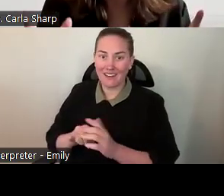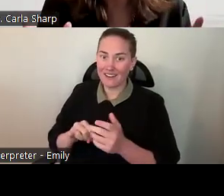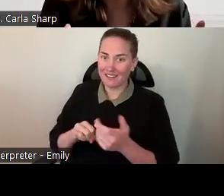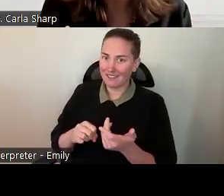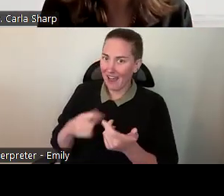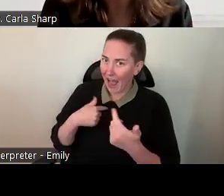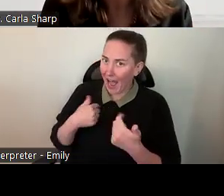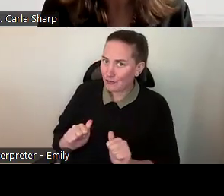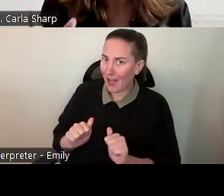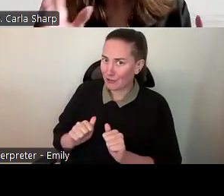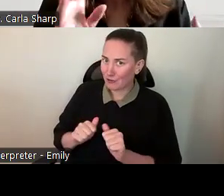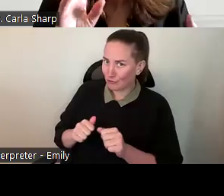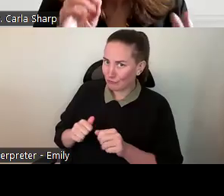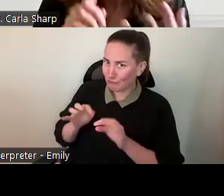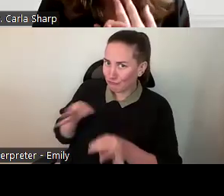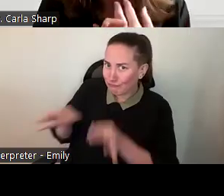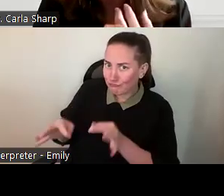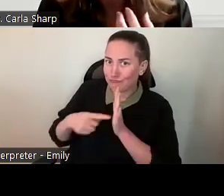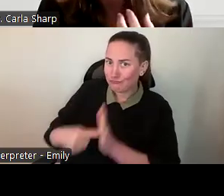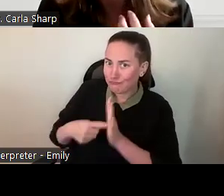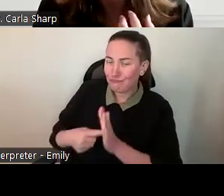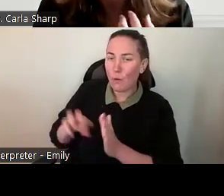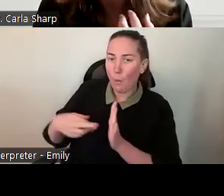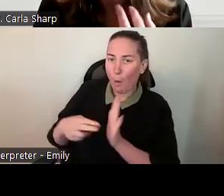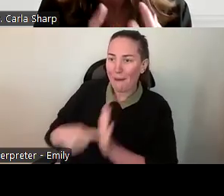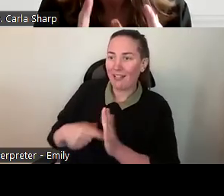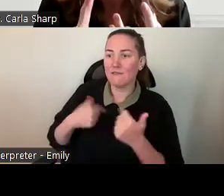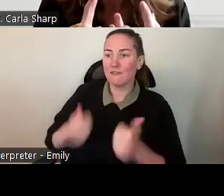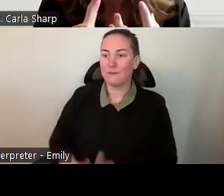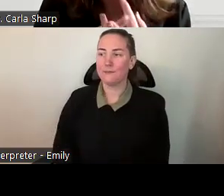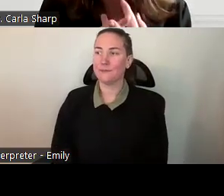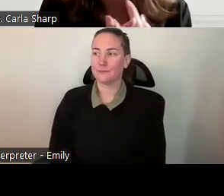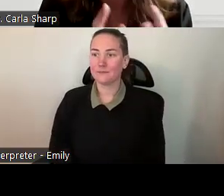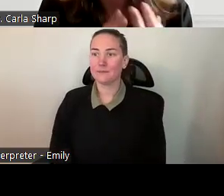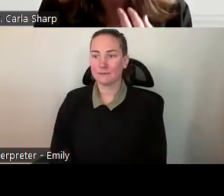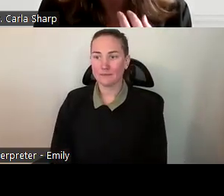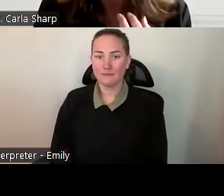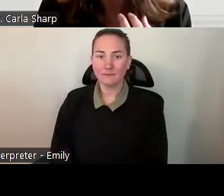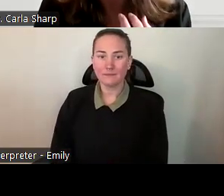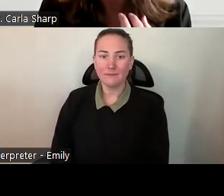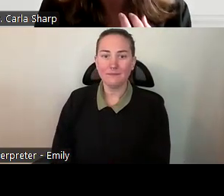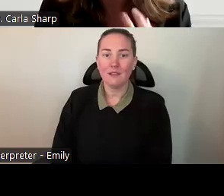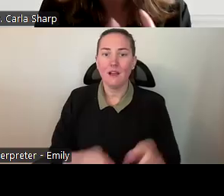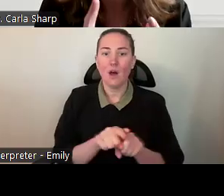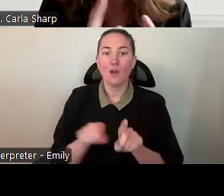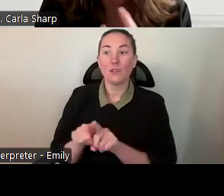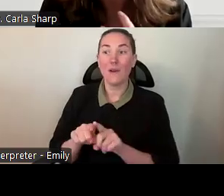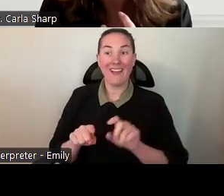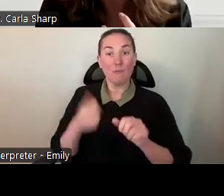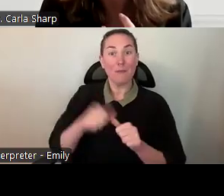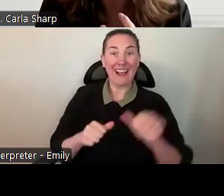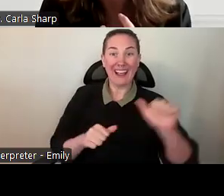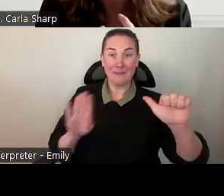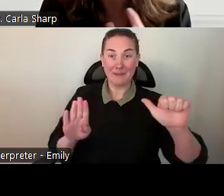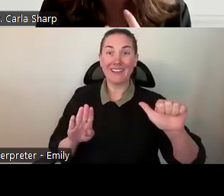be a mentalizing mom. Criterion A is conditional to the diagnosis of personality disorder. Criterion